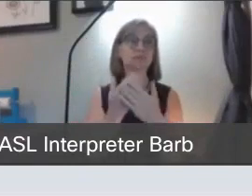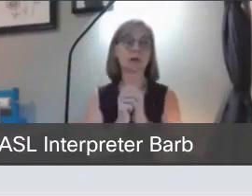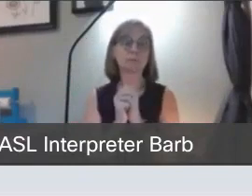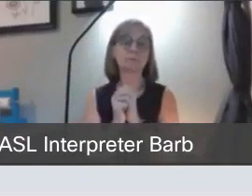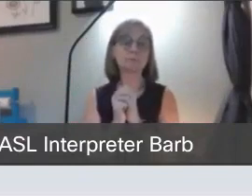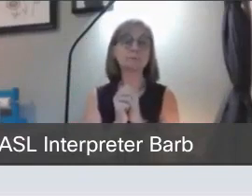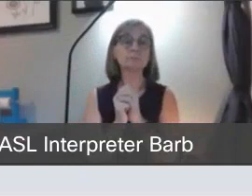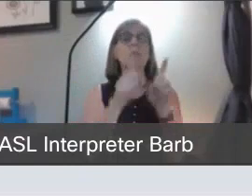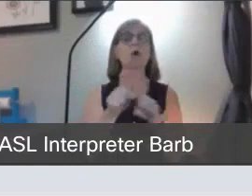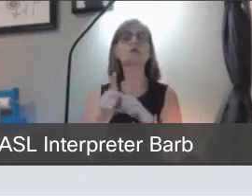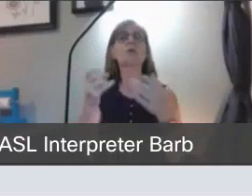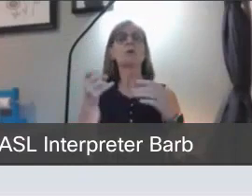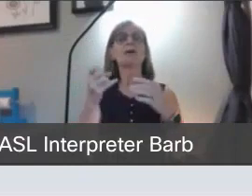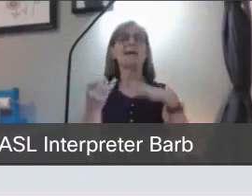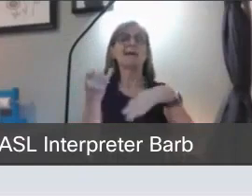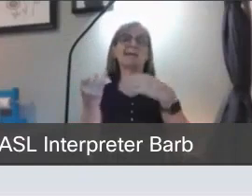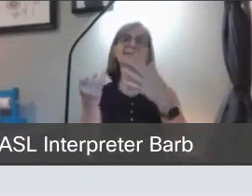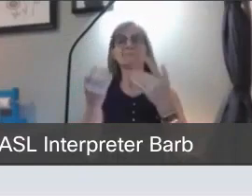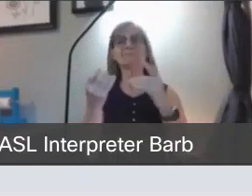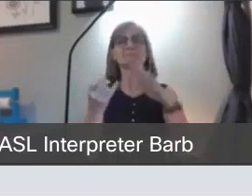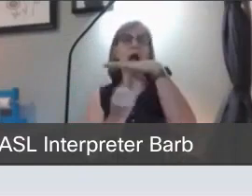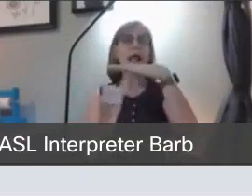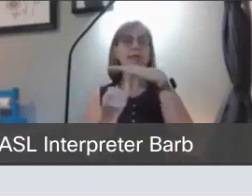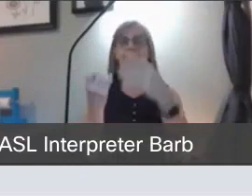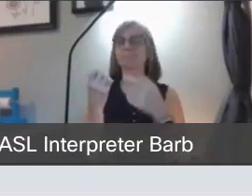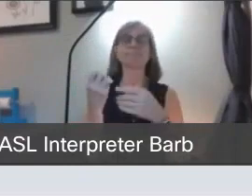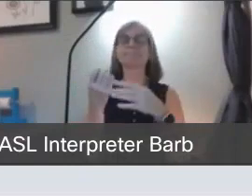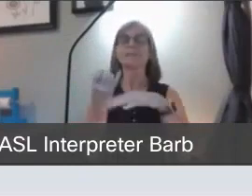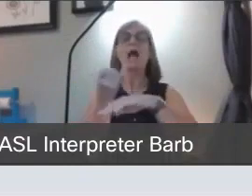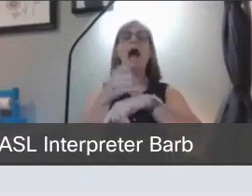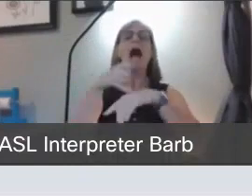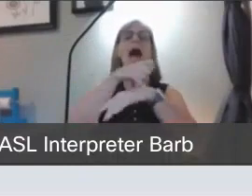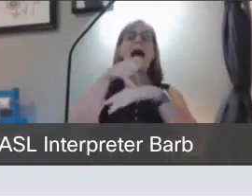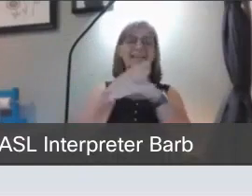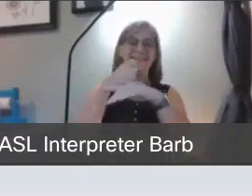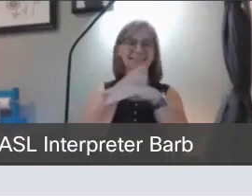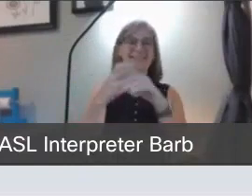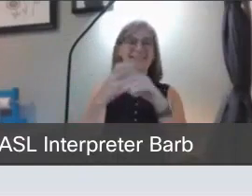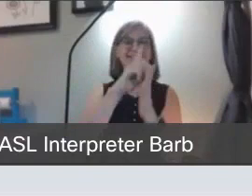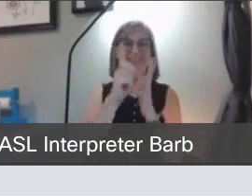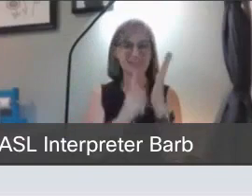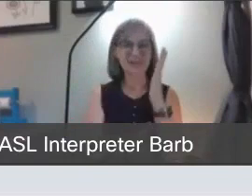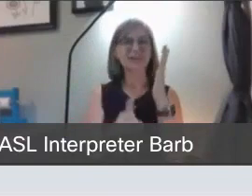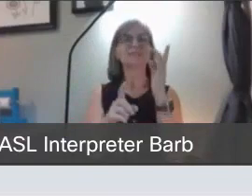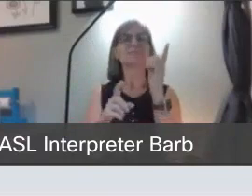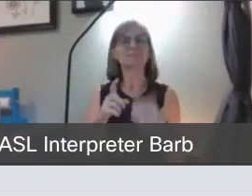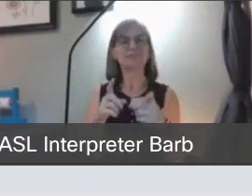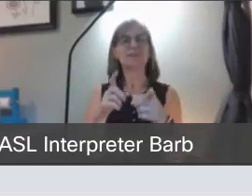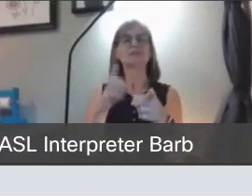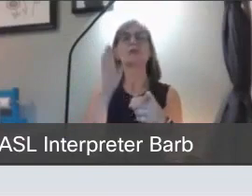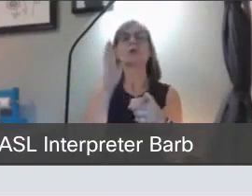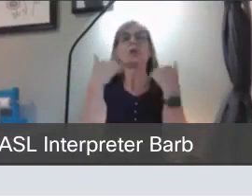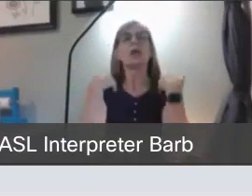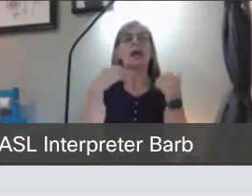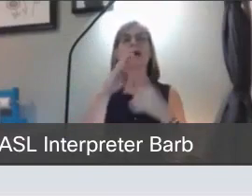And then also the island design. This puts the bike lane behind the shelter and where the passengers are standing, but they still have to cross over it to get